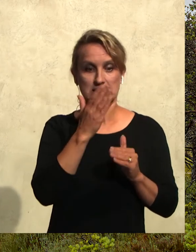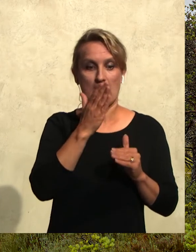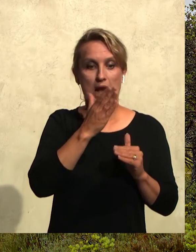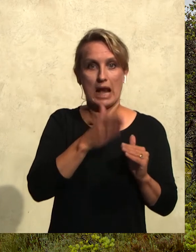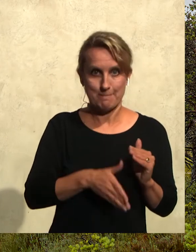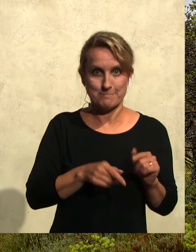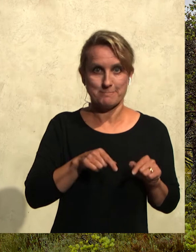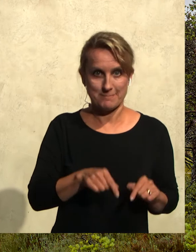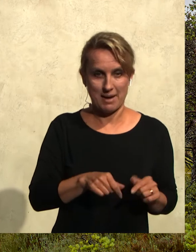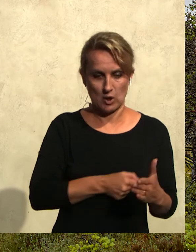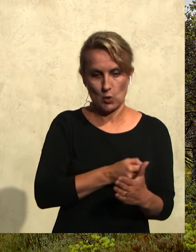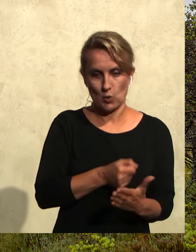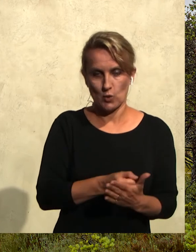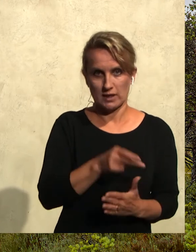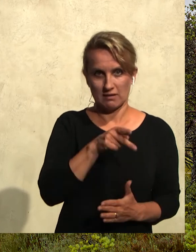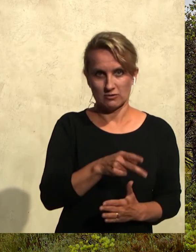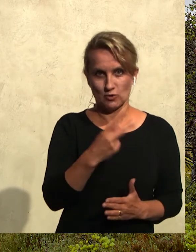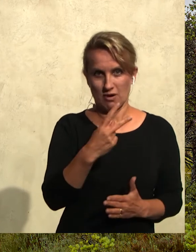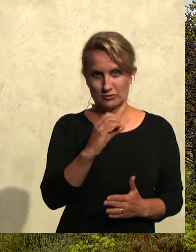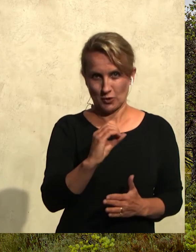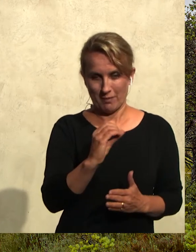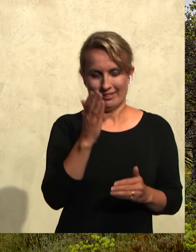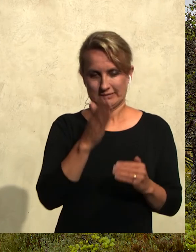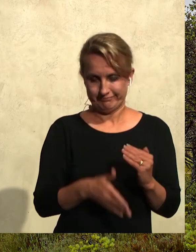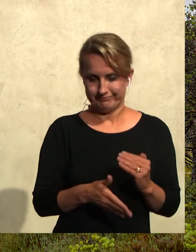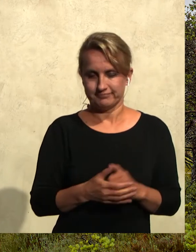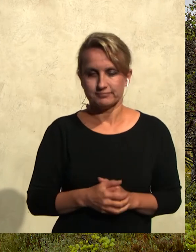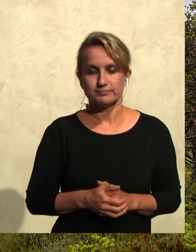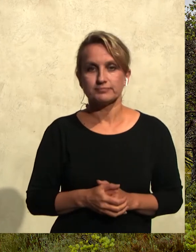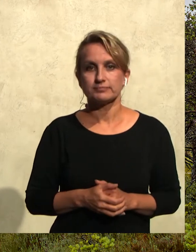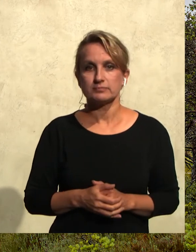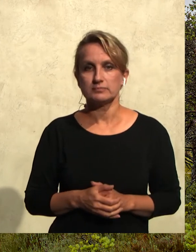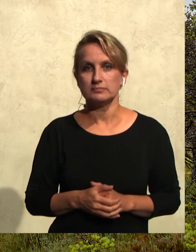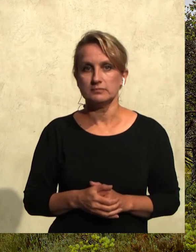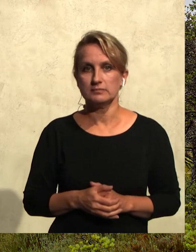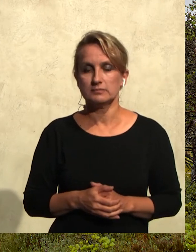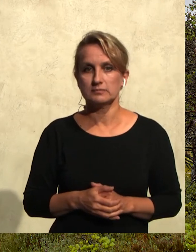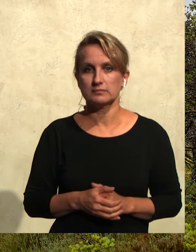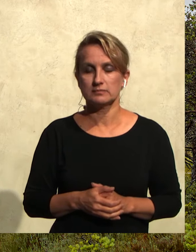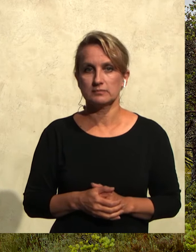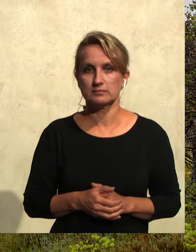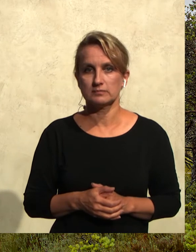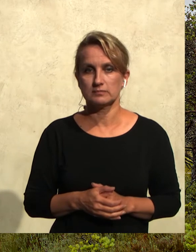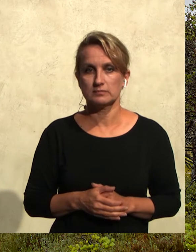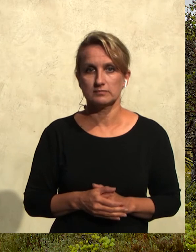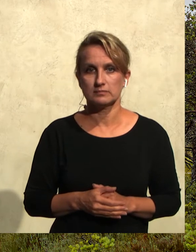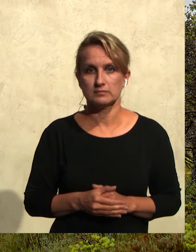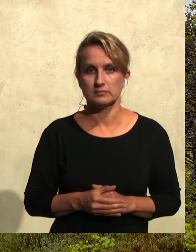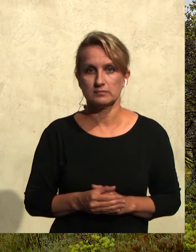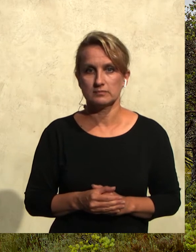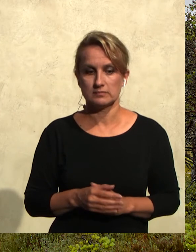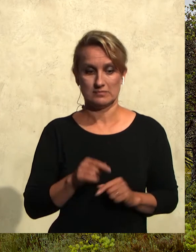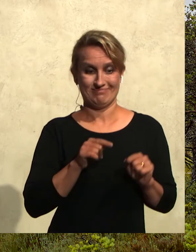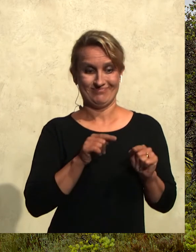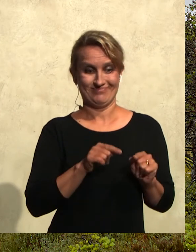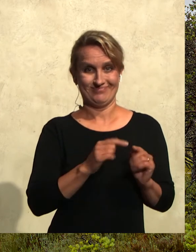not only, if I take the last of these 3 points first, is not just about access to effective